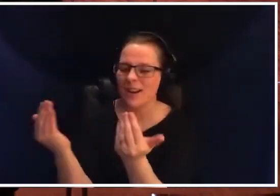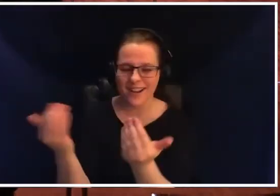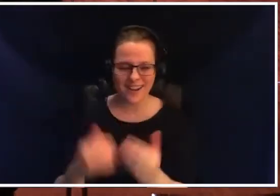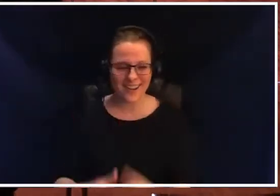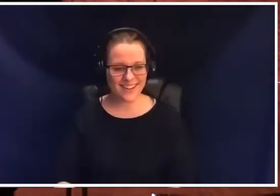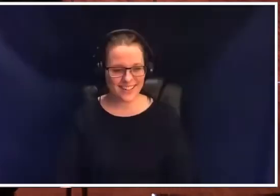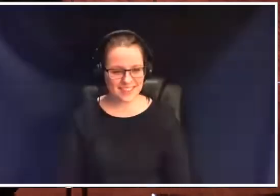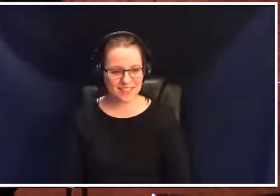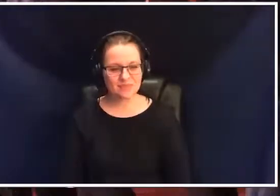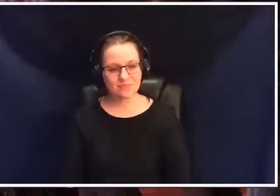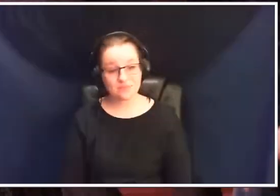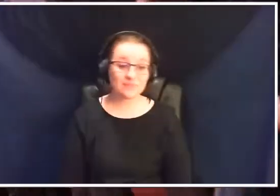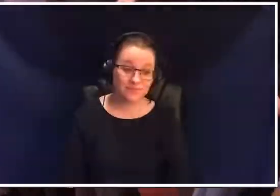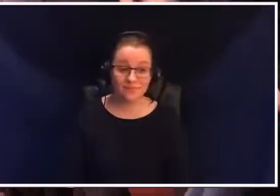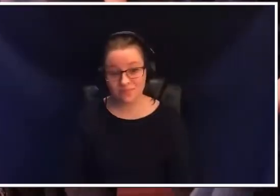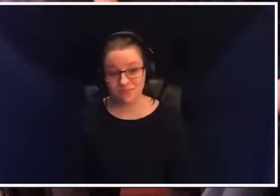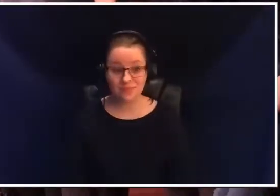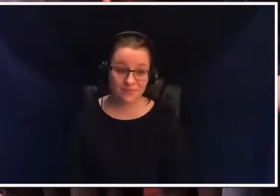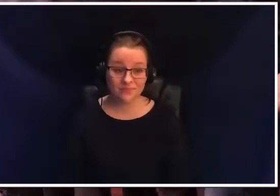more.